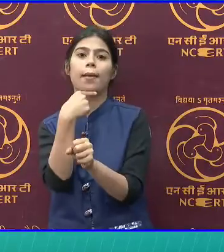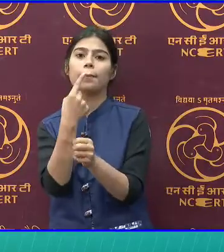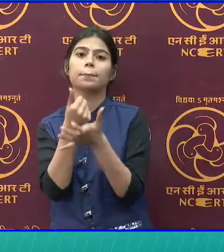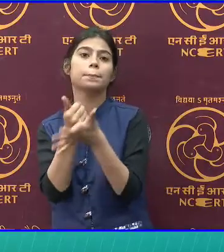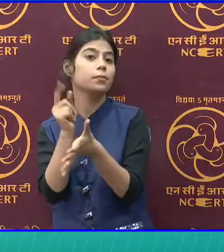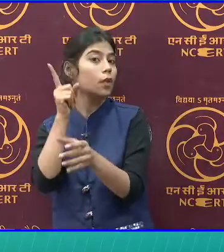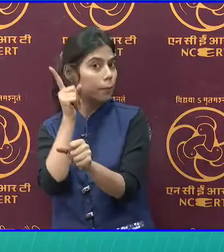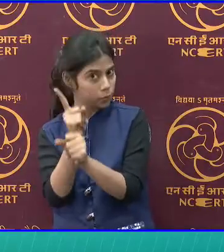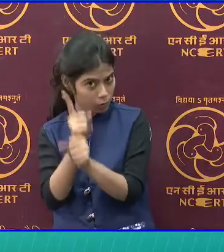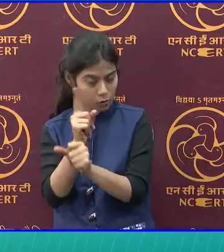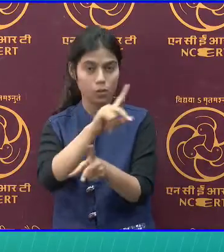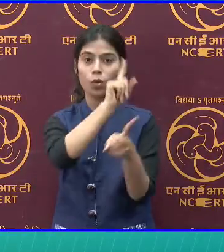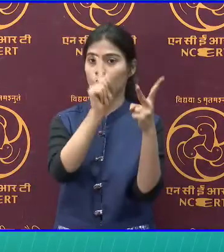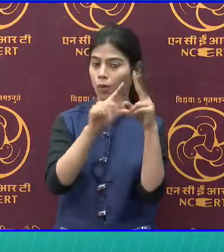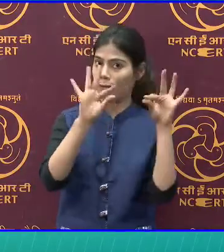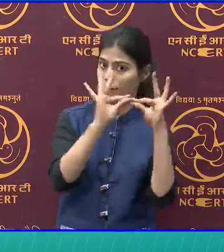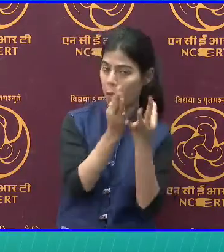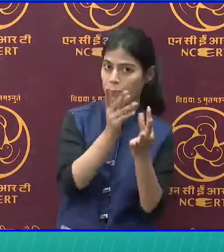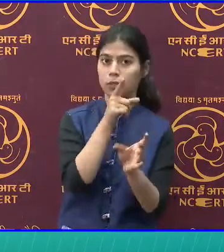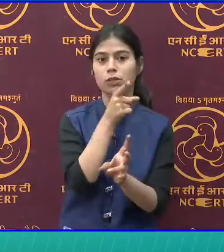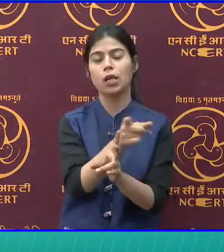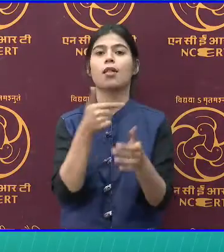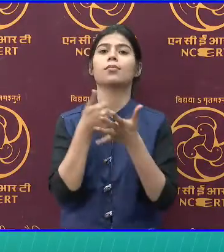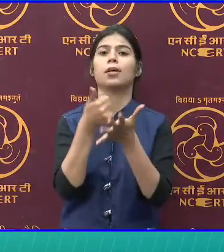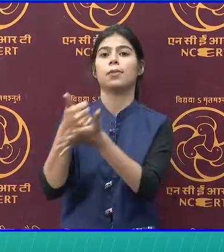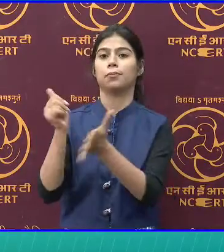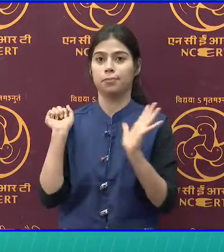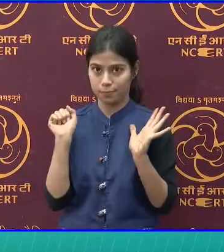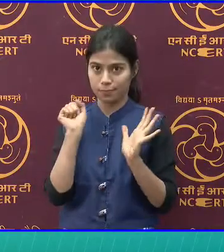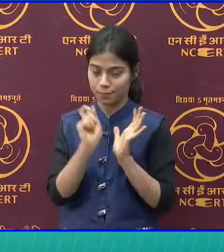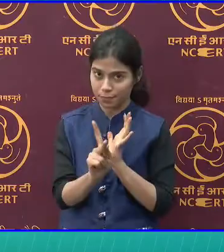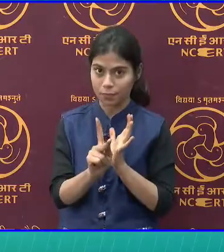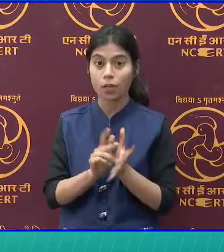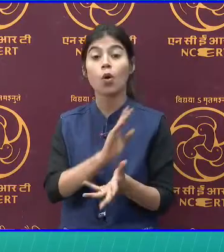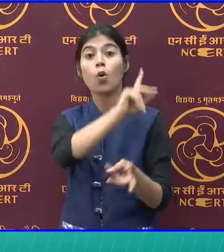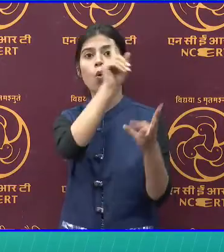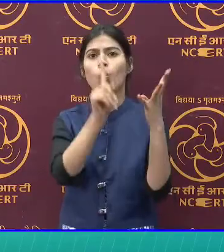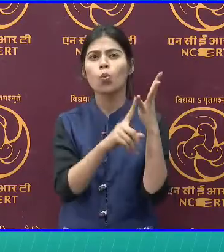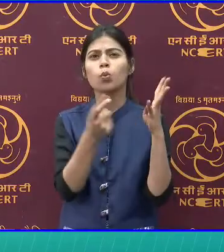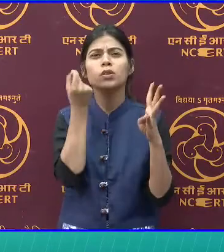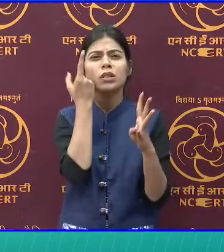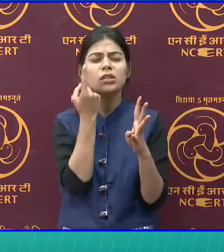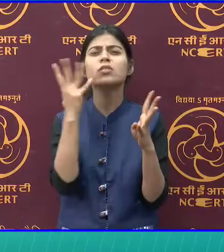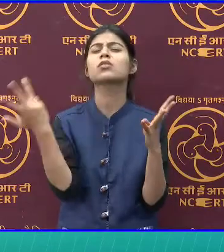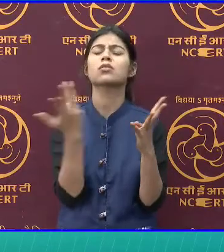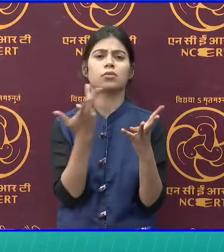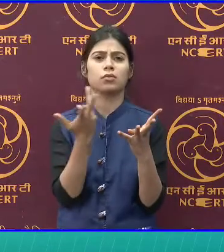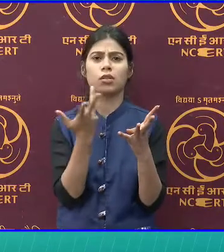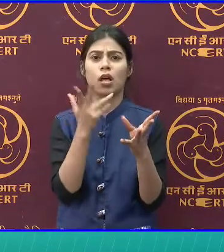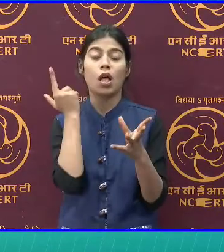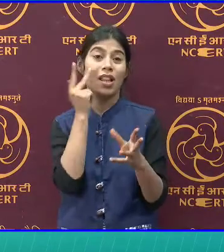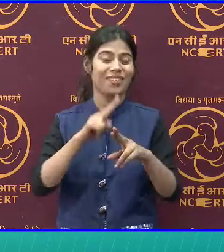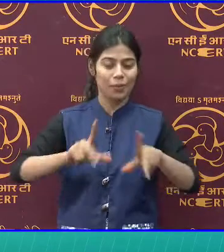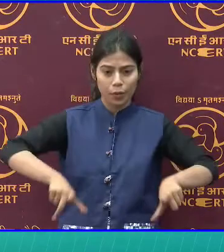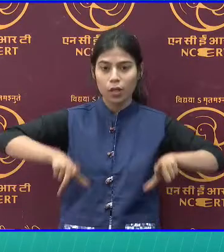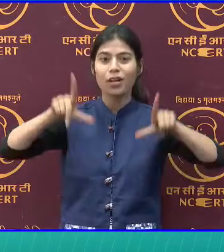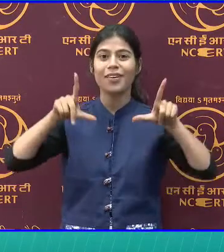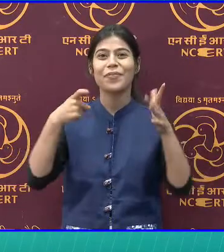So this is about the third theme, and the fourth theme that we are all living in